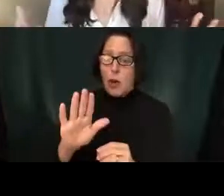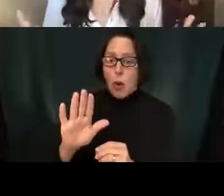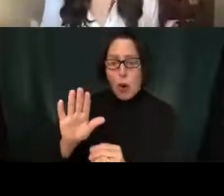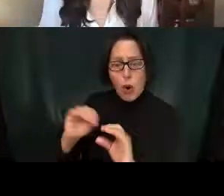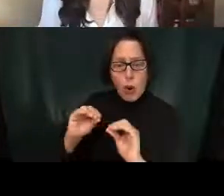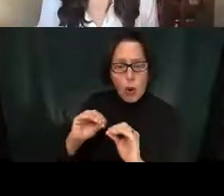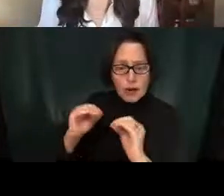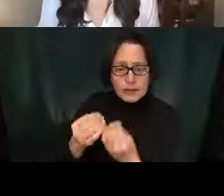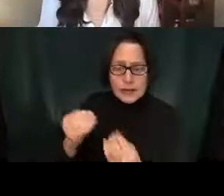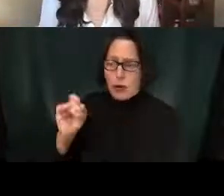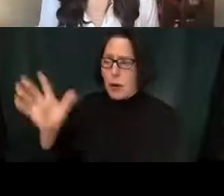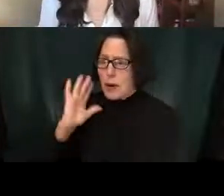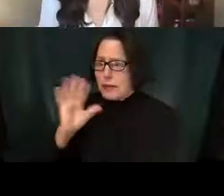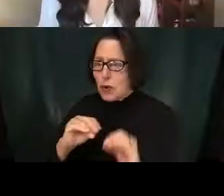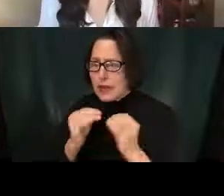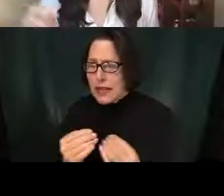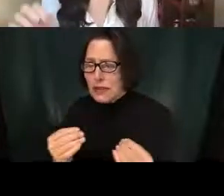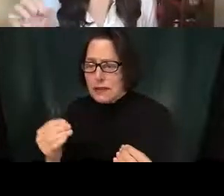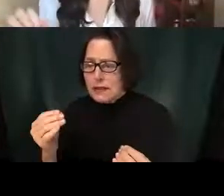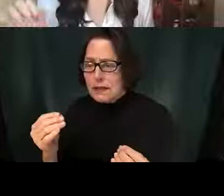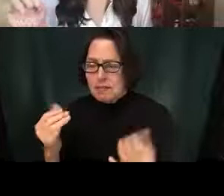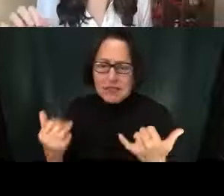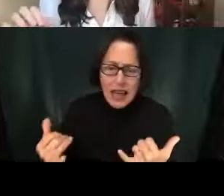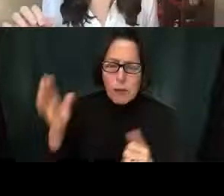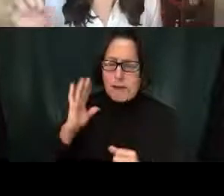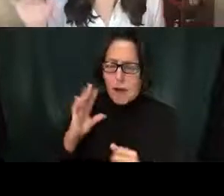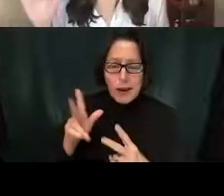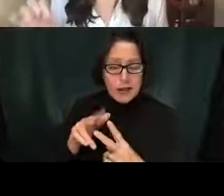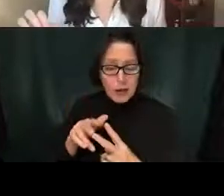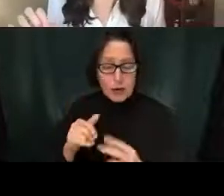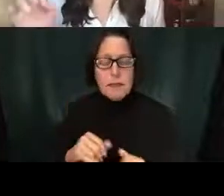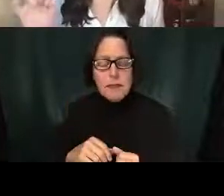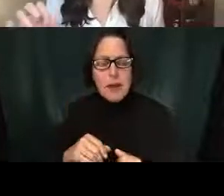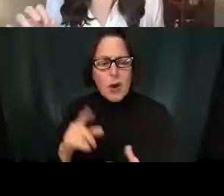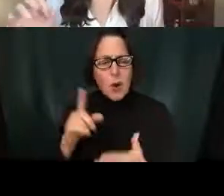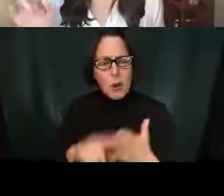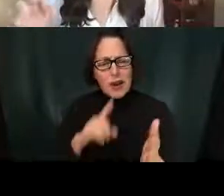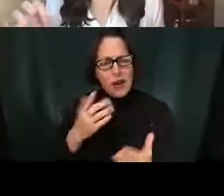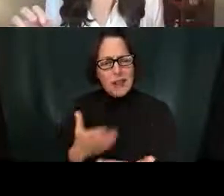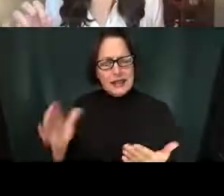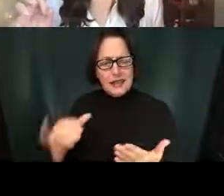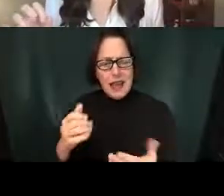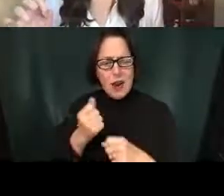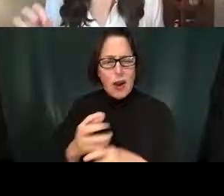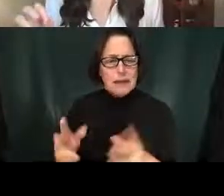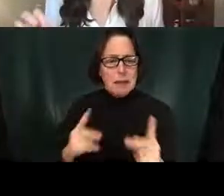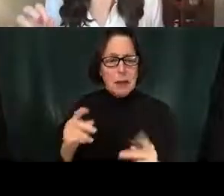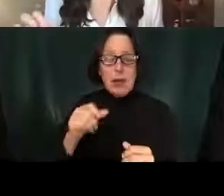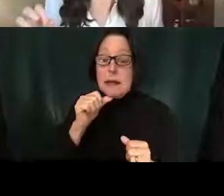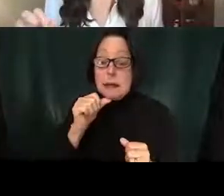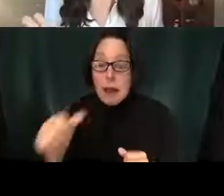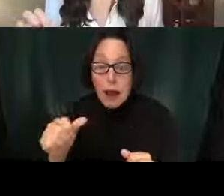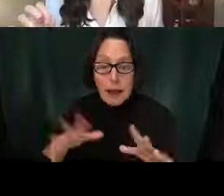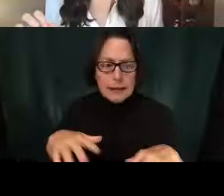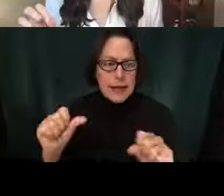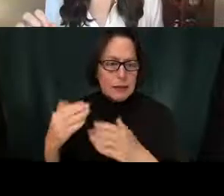or past organizations that you've worked in, what are some of the things that discourage people from thinking and taking responsibility